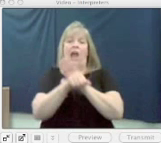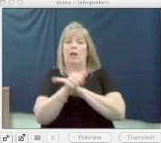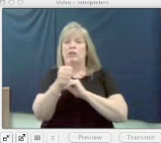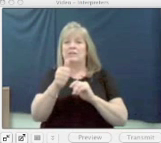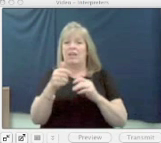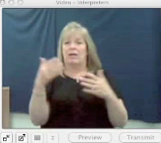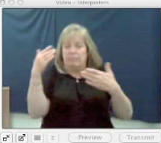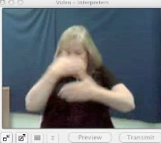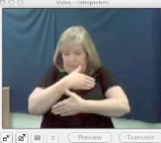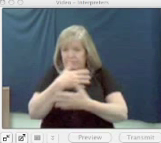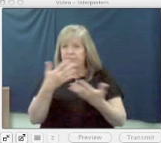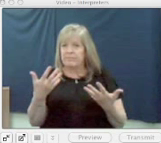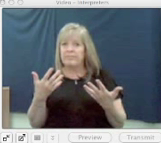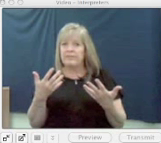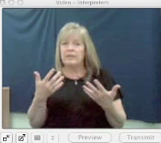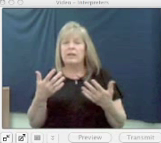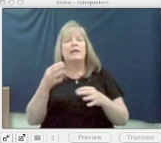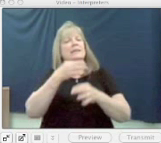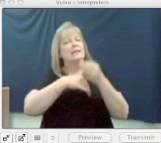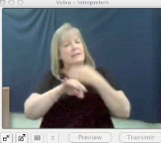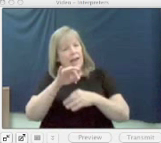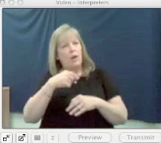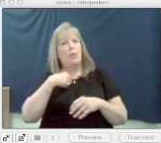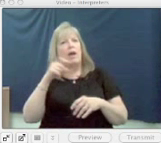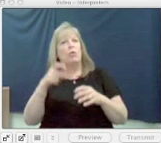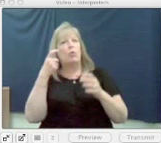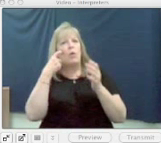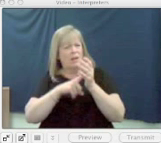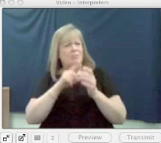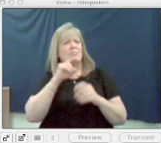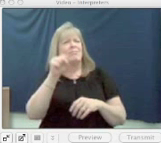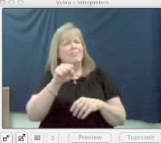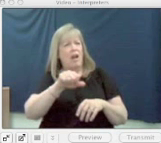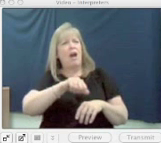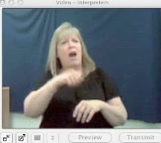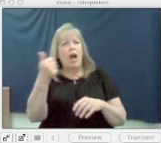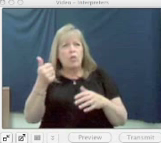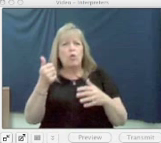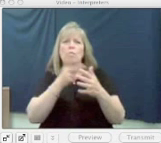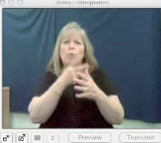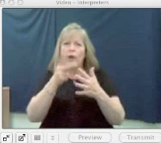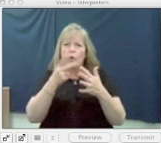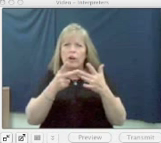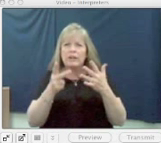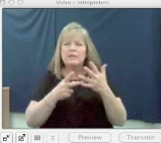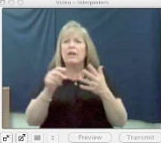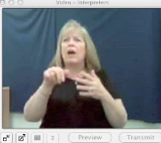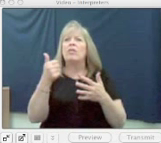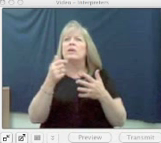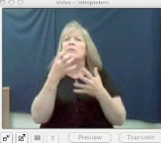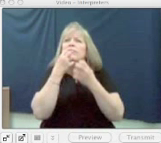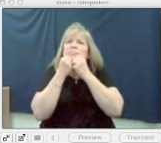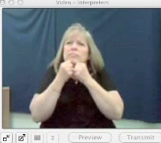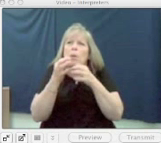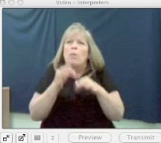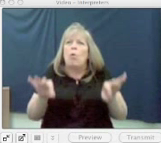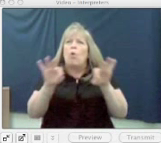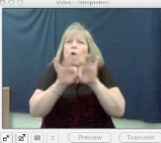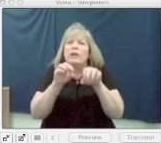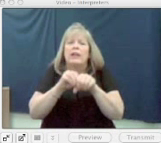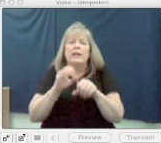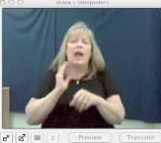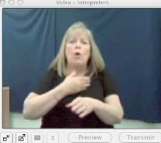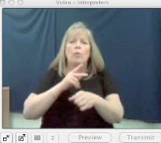We would have to recognize that there are other priorities, that there are other values in our profession that sometimes we have to prioritize